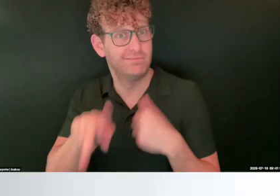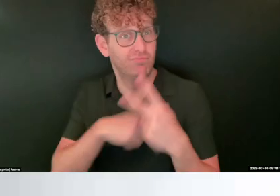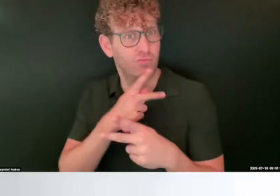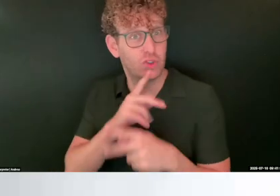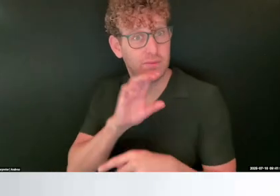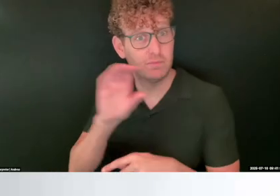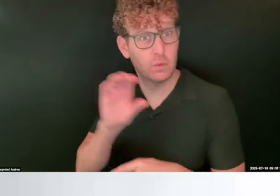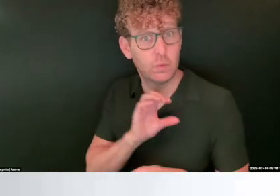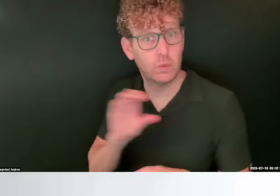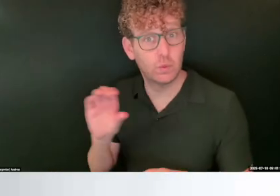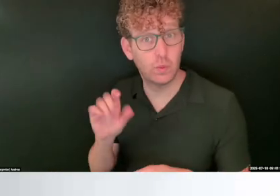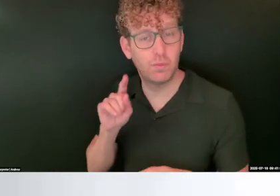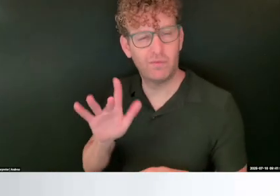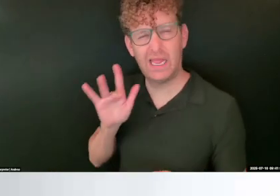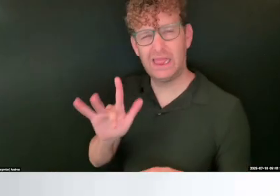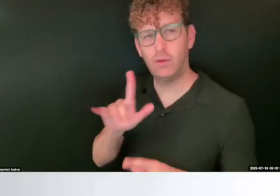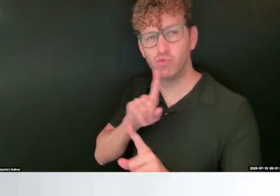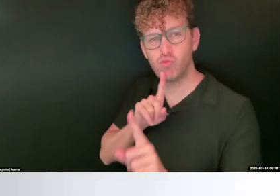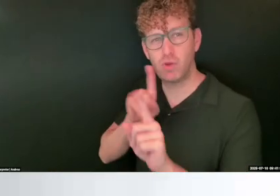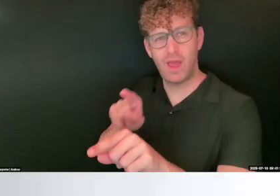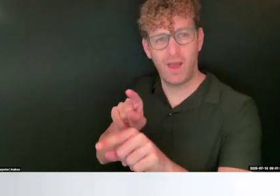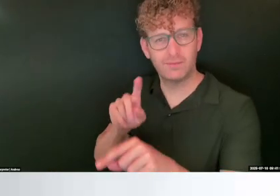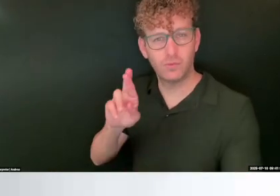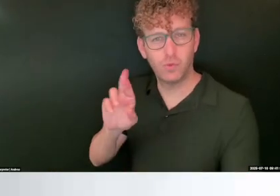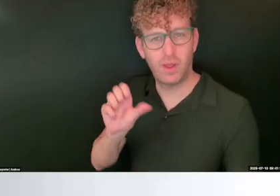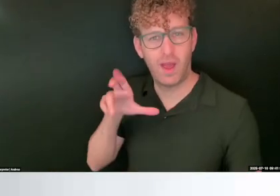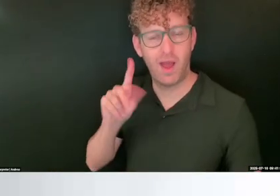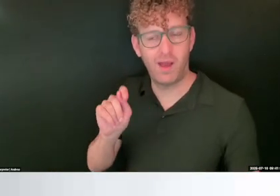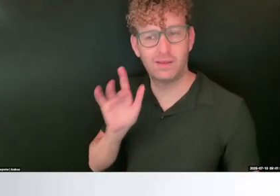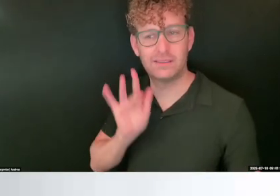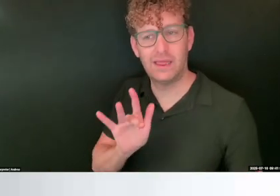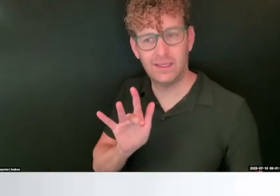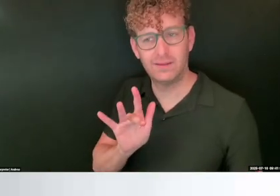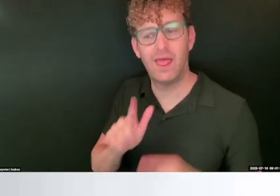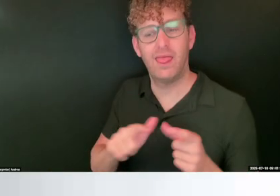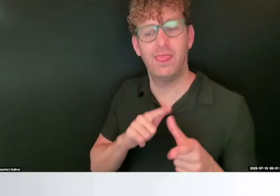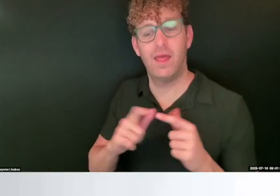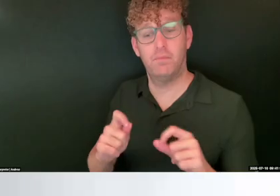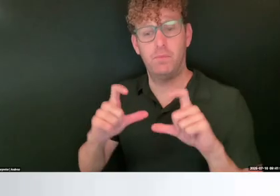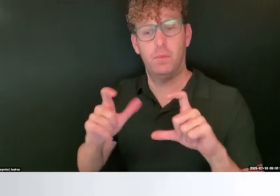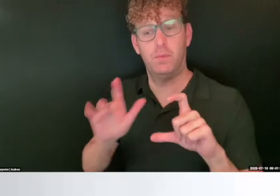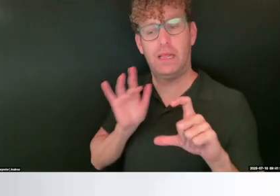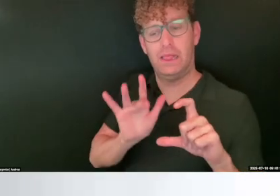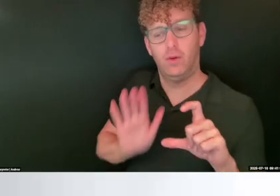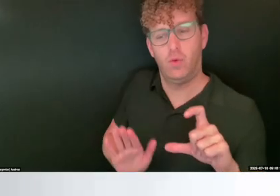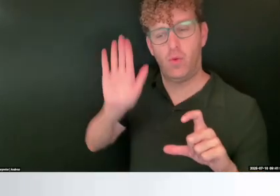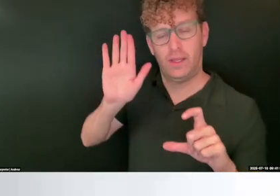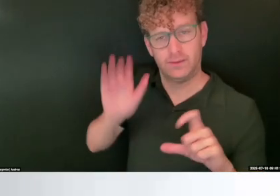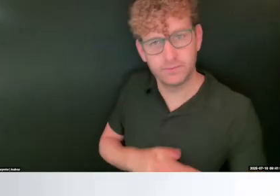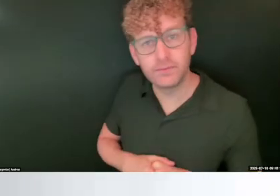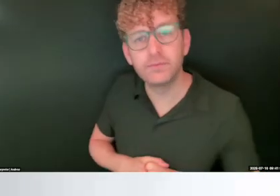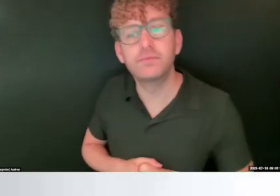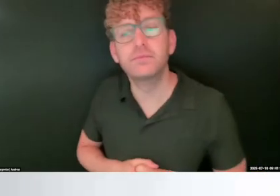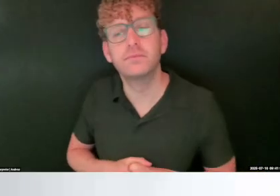you are using an updated version of Zoom, you may need to click on the React or Reactions option on the Zoom navigation bar, and then click on Raise